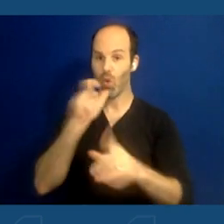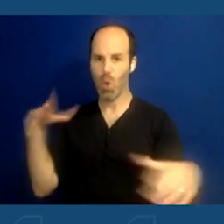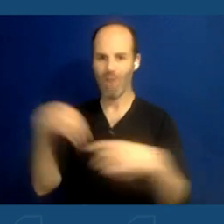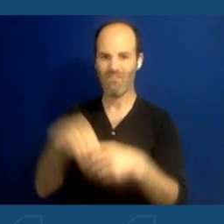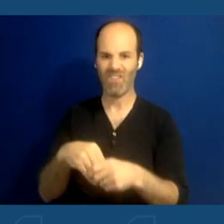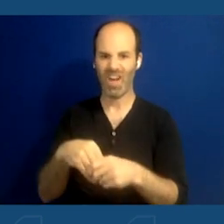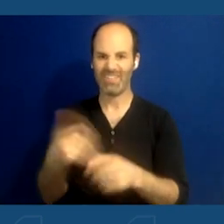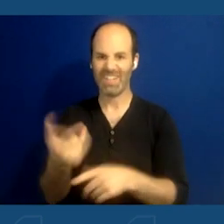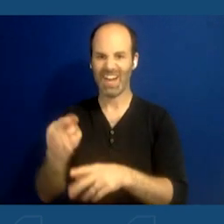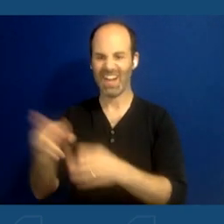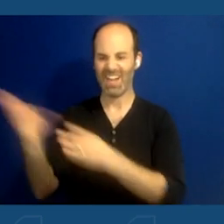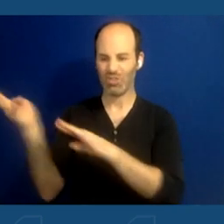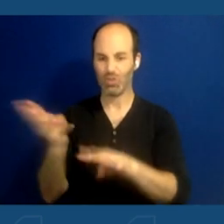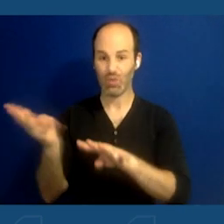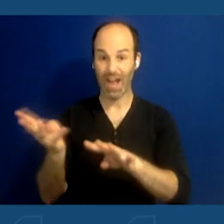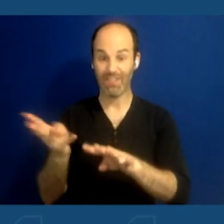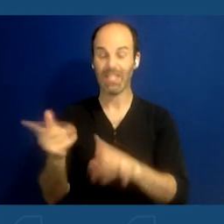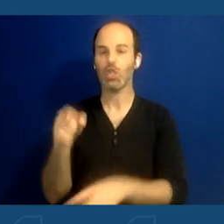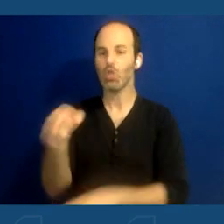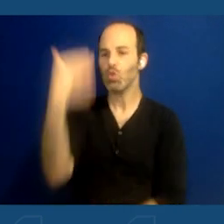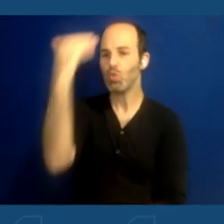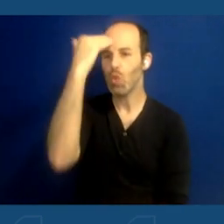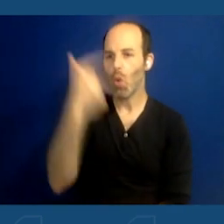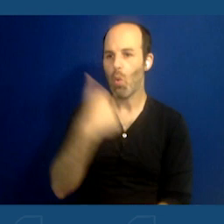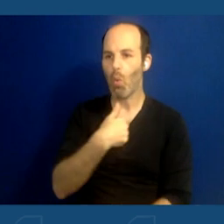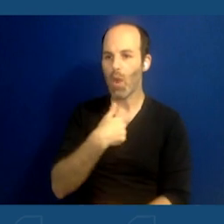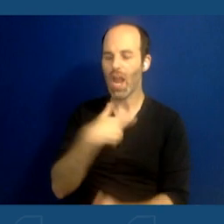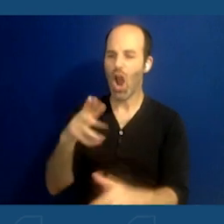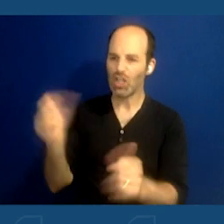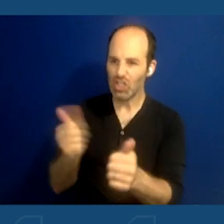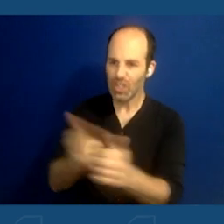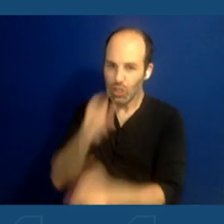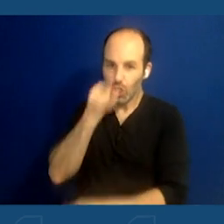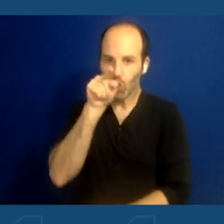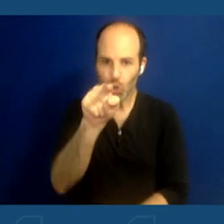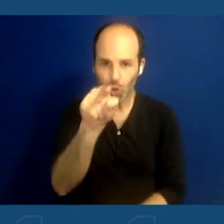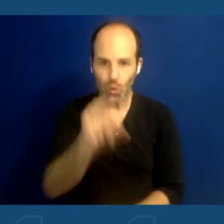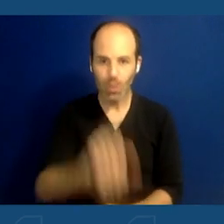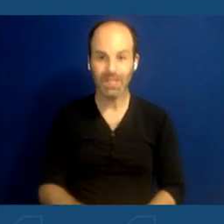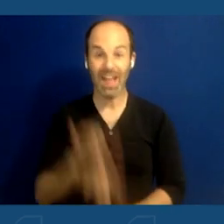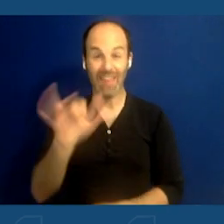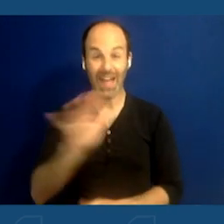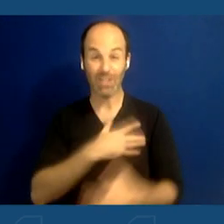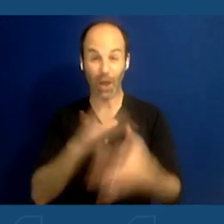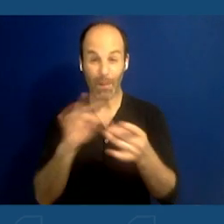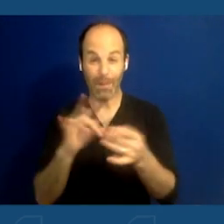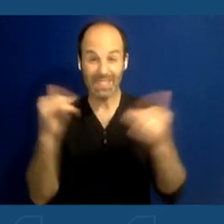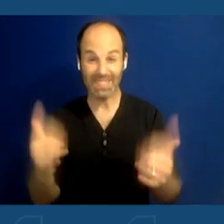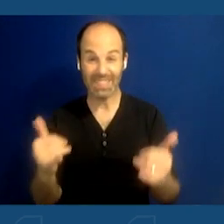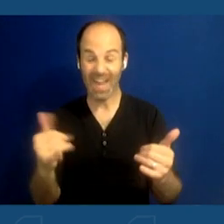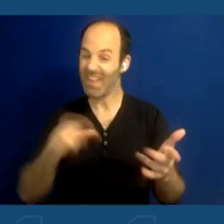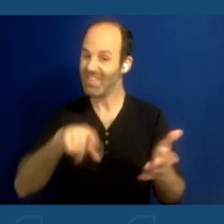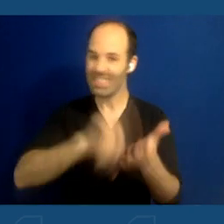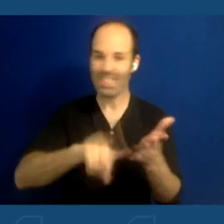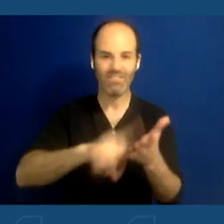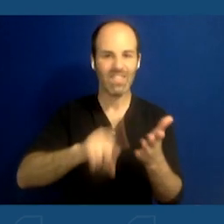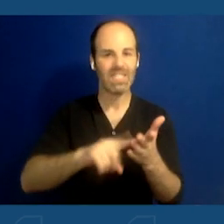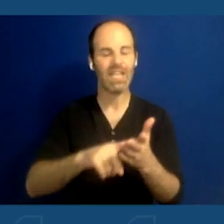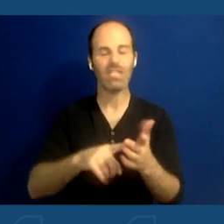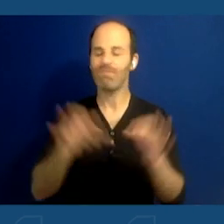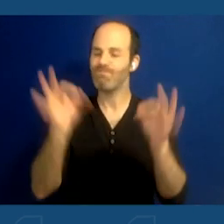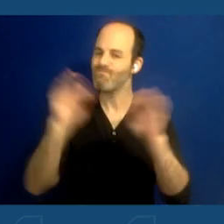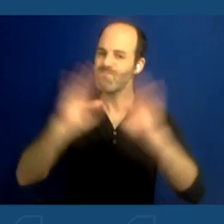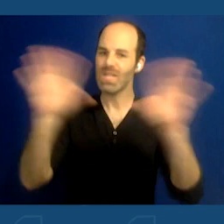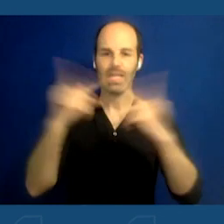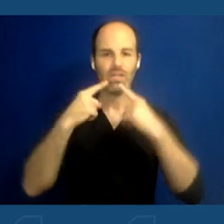we are coming after you. That is the message here today. This investigation was an undeniable success, and it's far from the